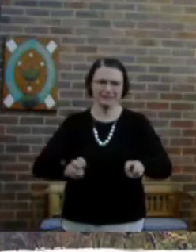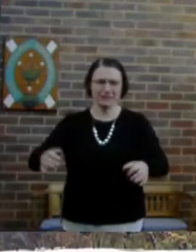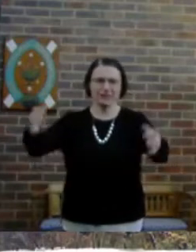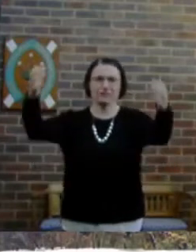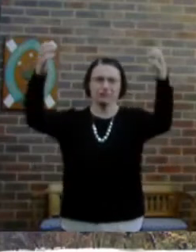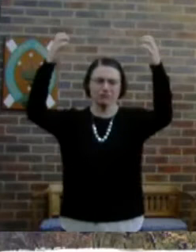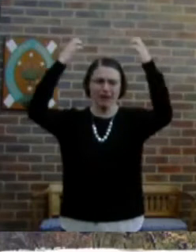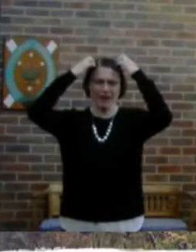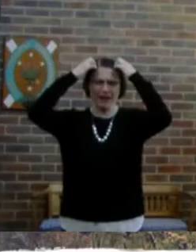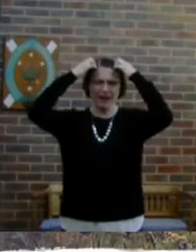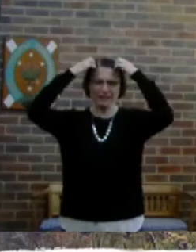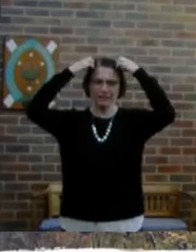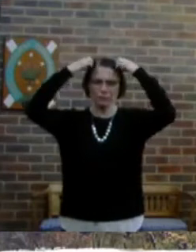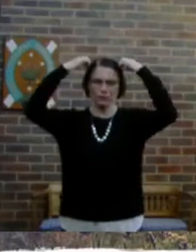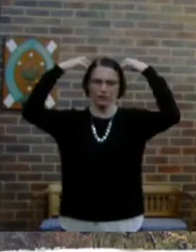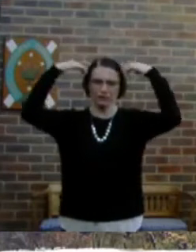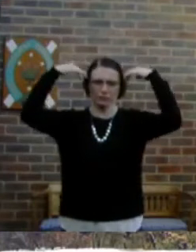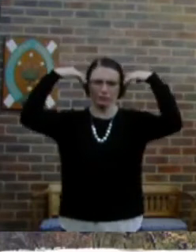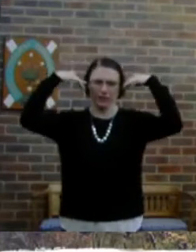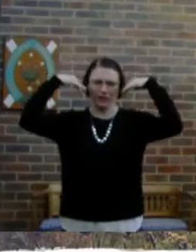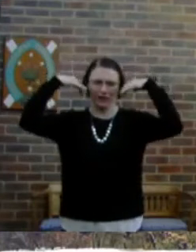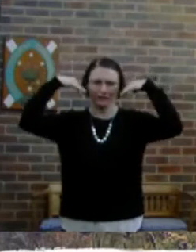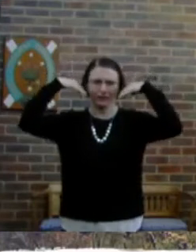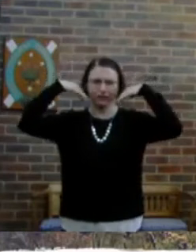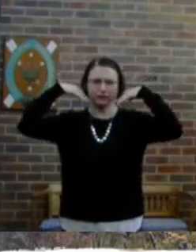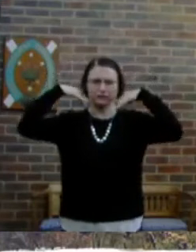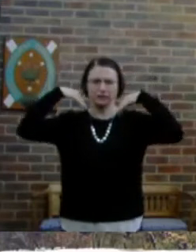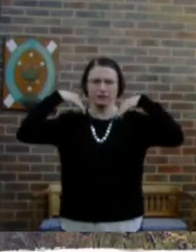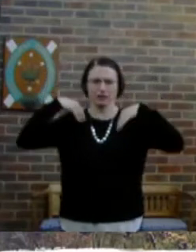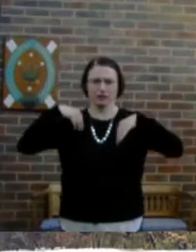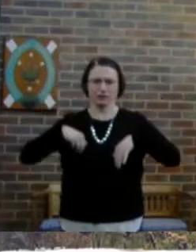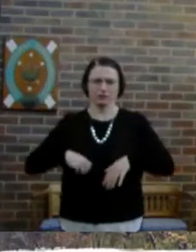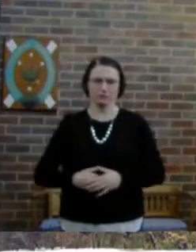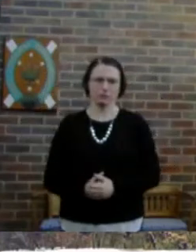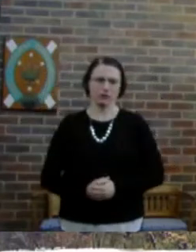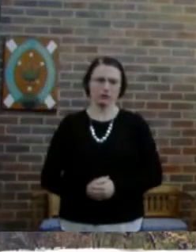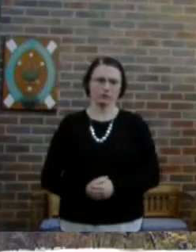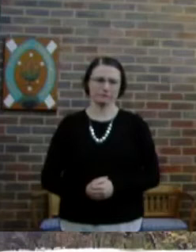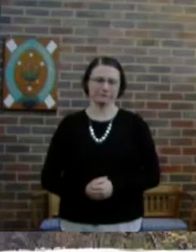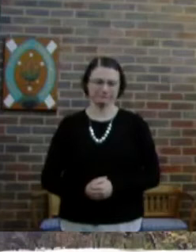Crowning your blessing ground